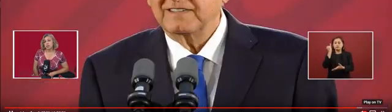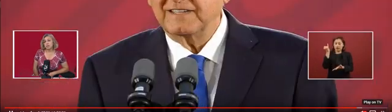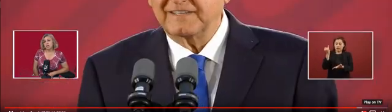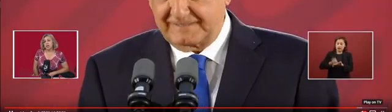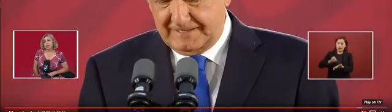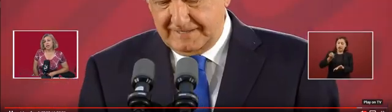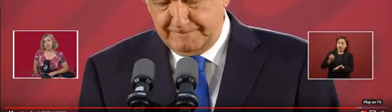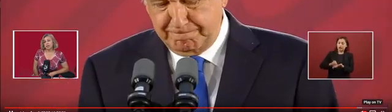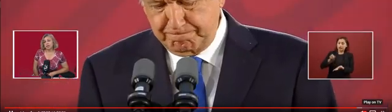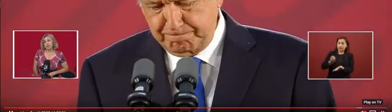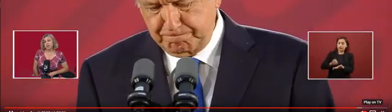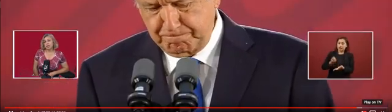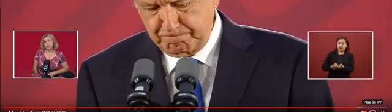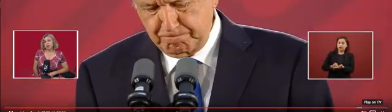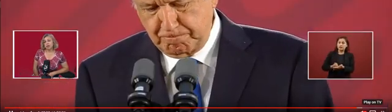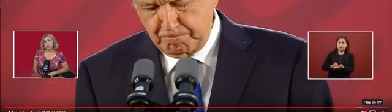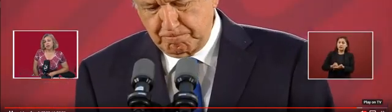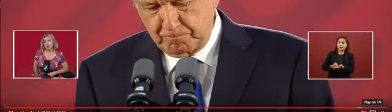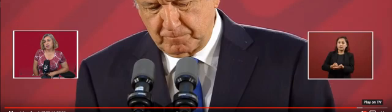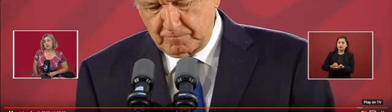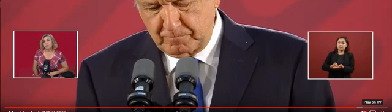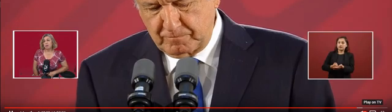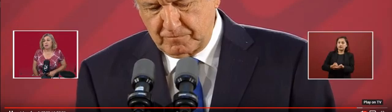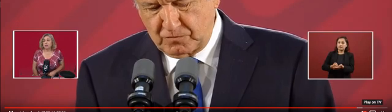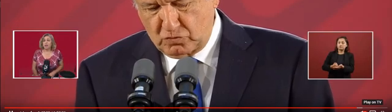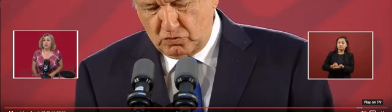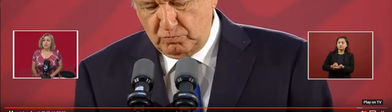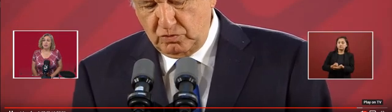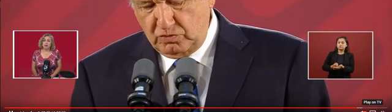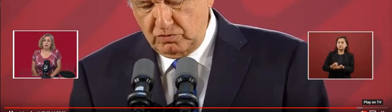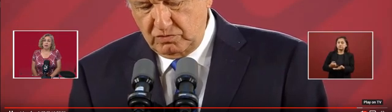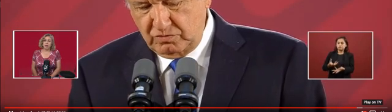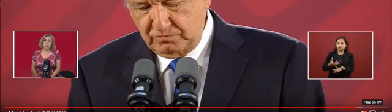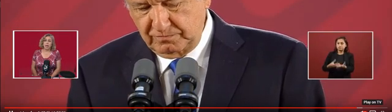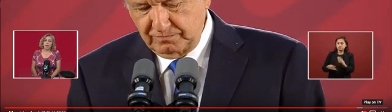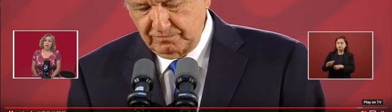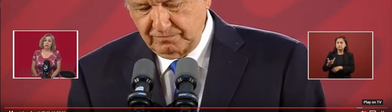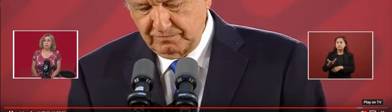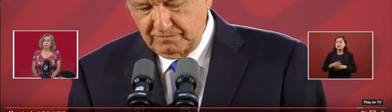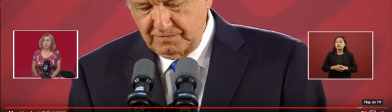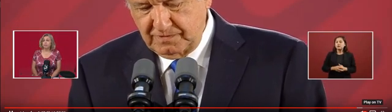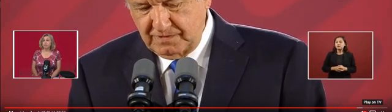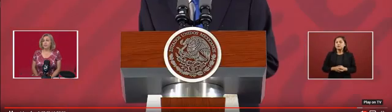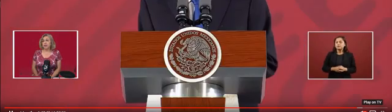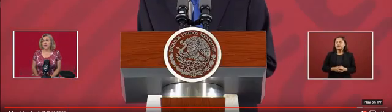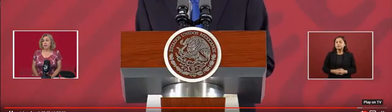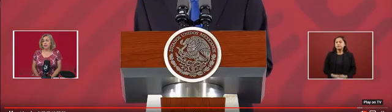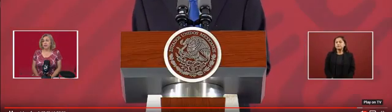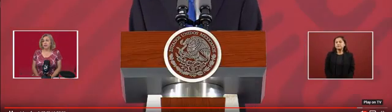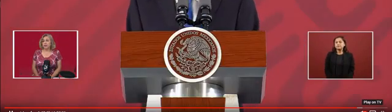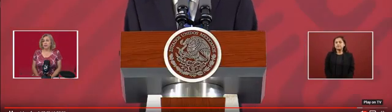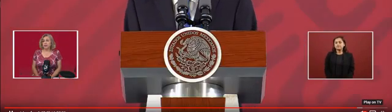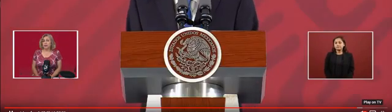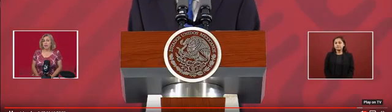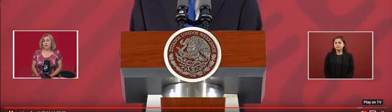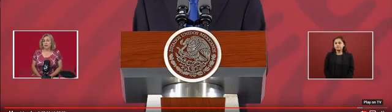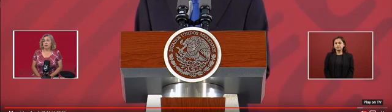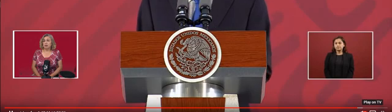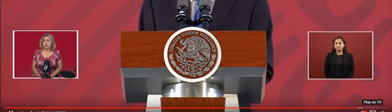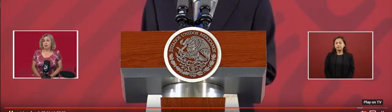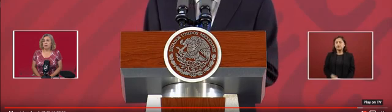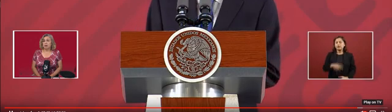nos ayuda mucho And he en helps eso, us a lot in that. que ese es un plan That it be importantísimo, it's a plan that's very porque